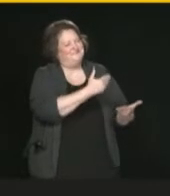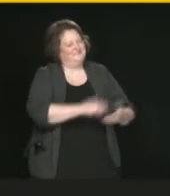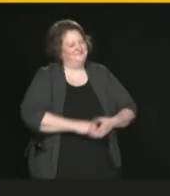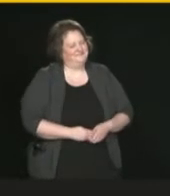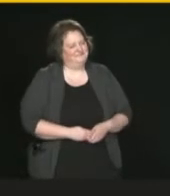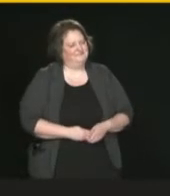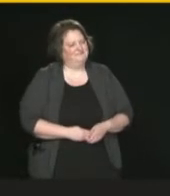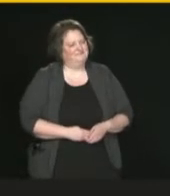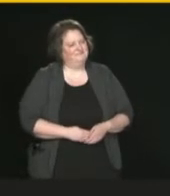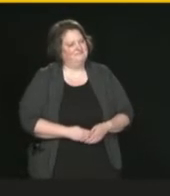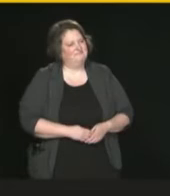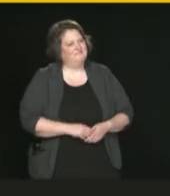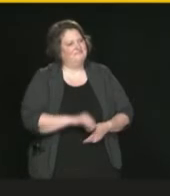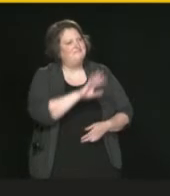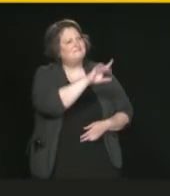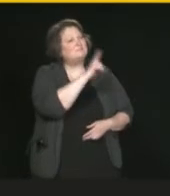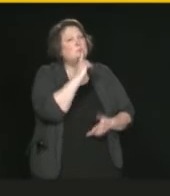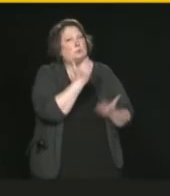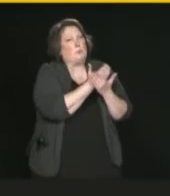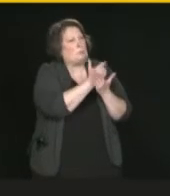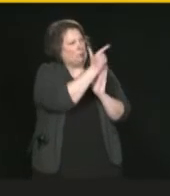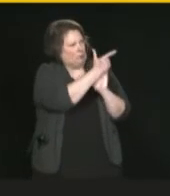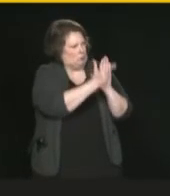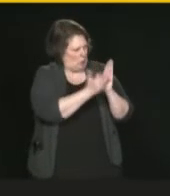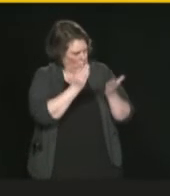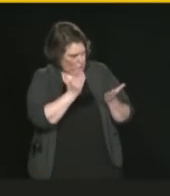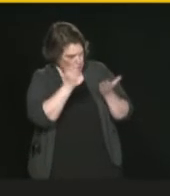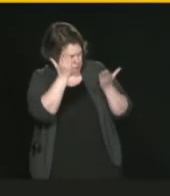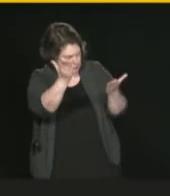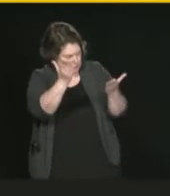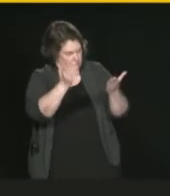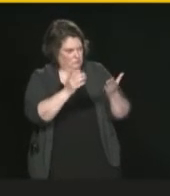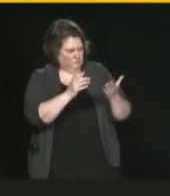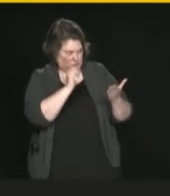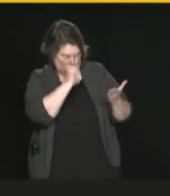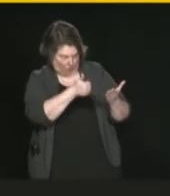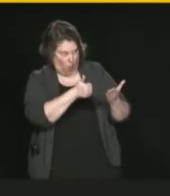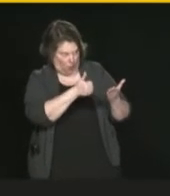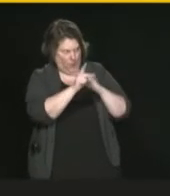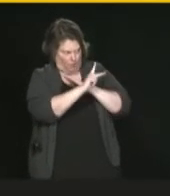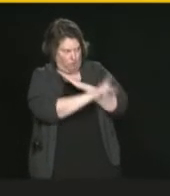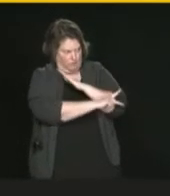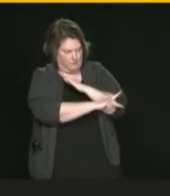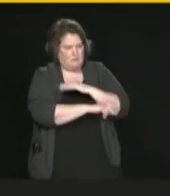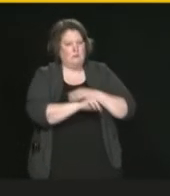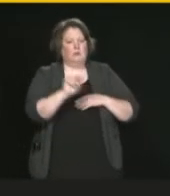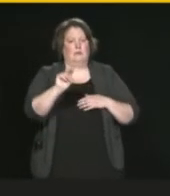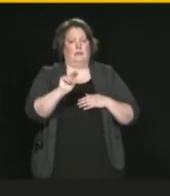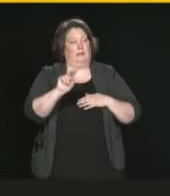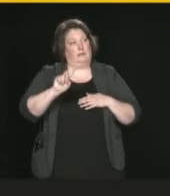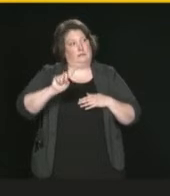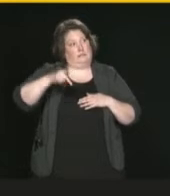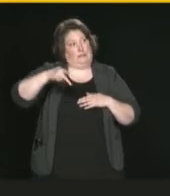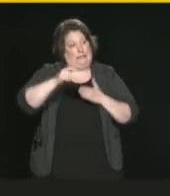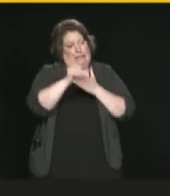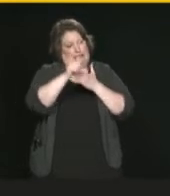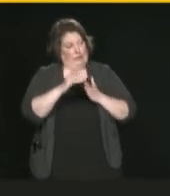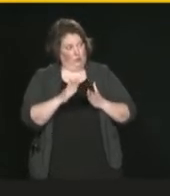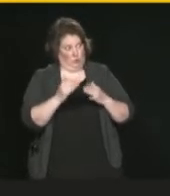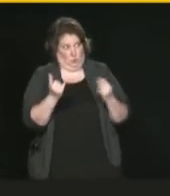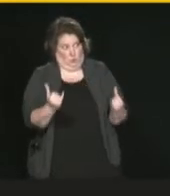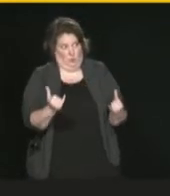de loi, Coming back to the bill that will be introduced tomorrow, some opposition